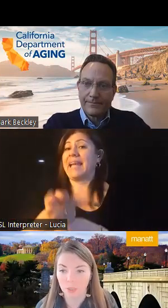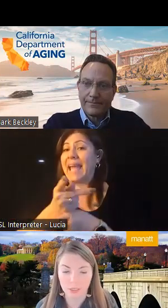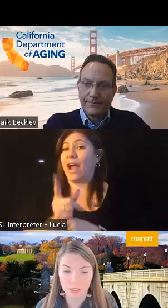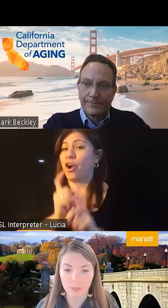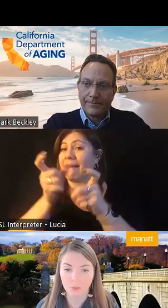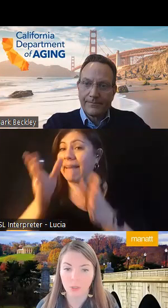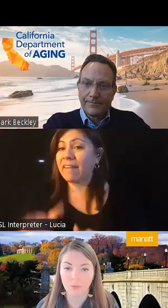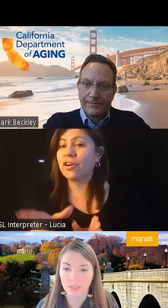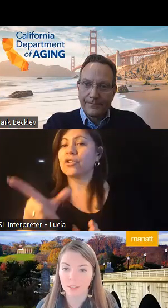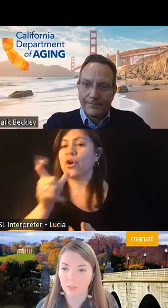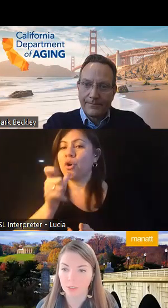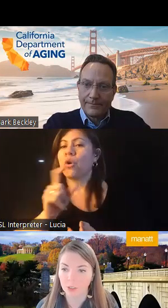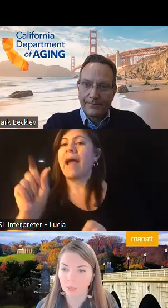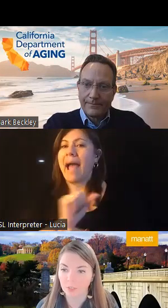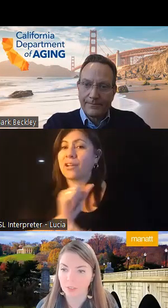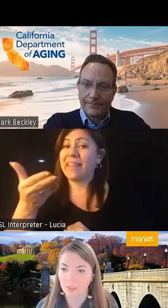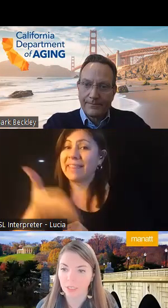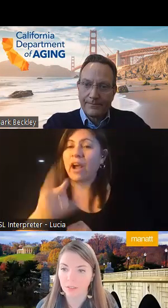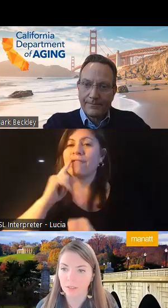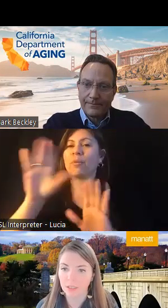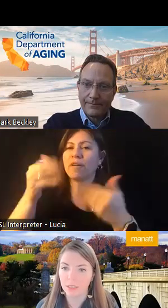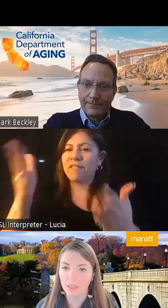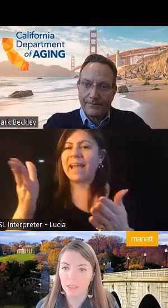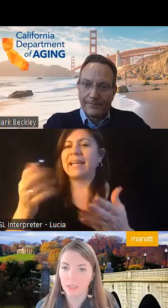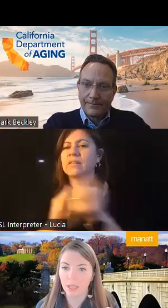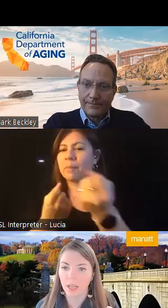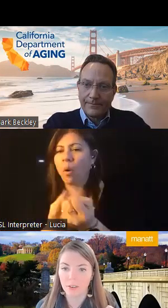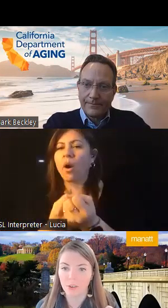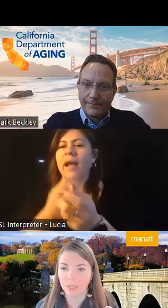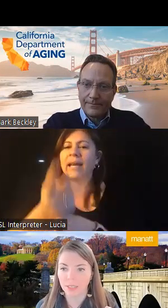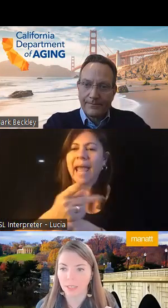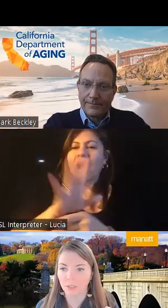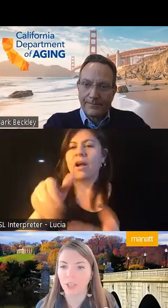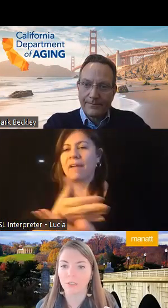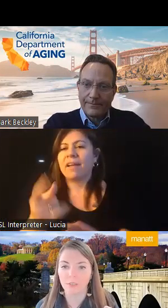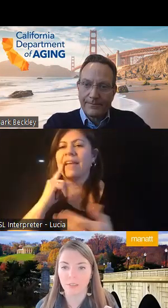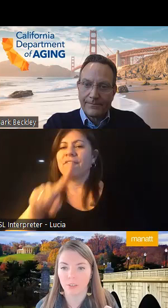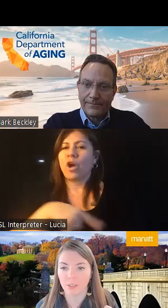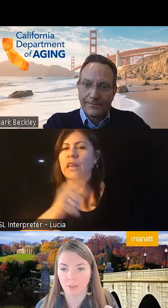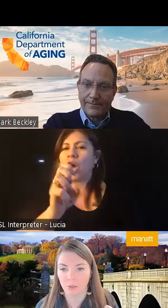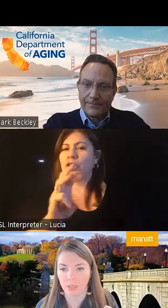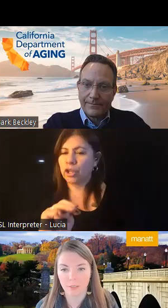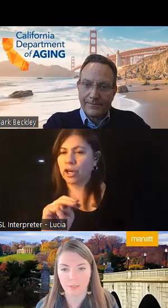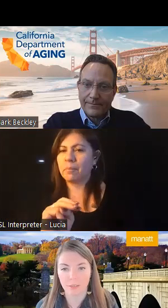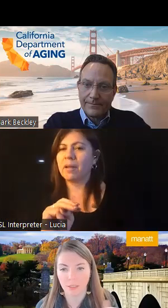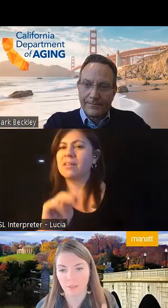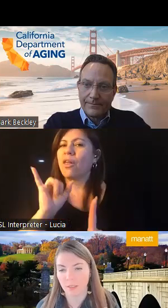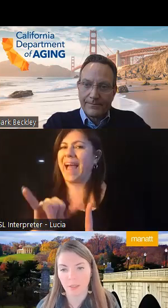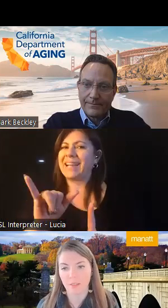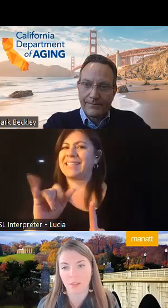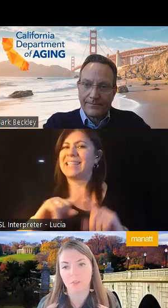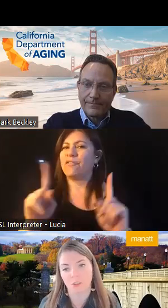and support for residents of long-term care facilities, and noting that a general visitor category